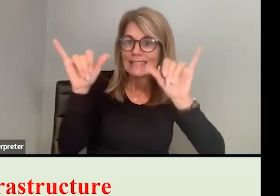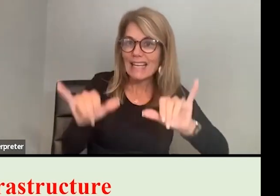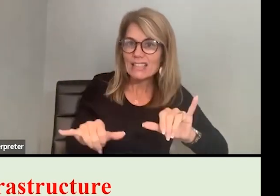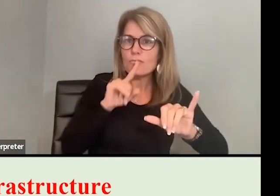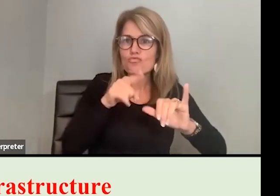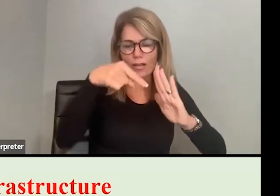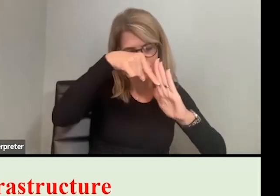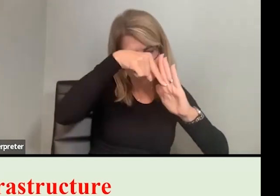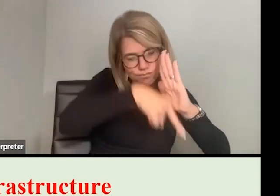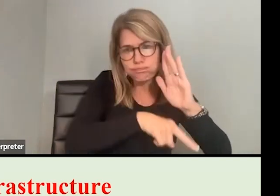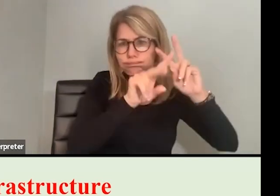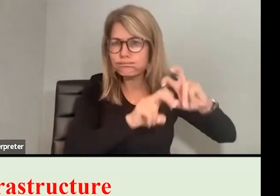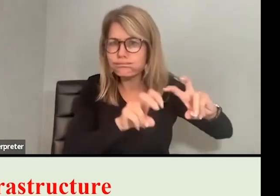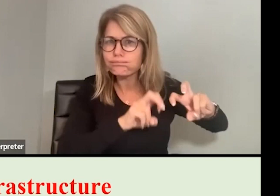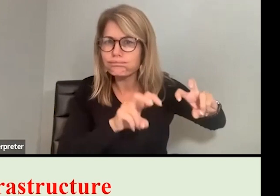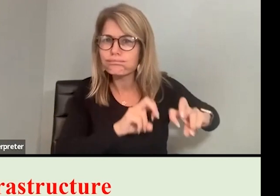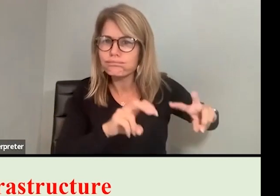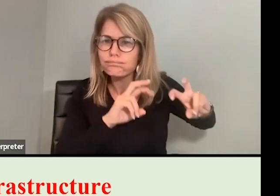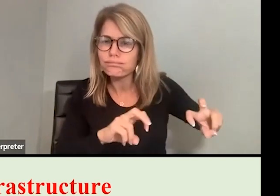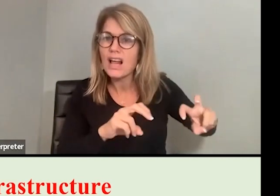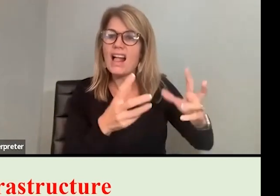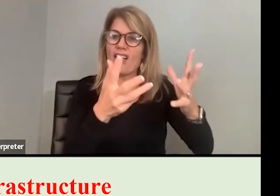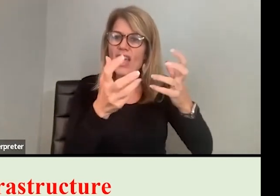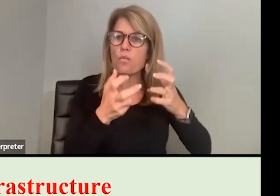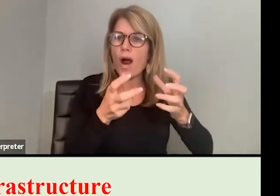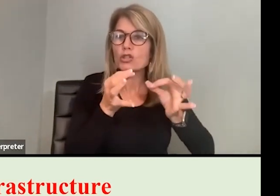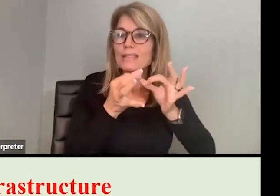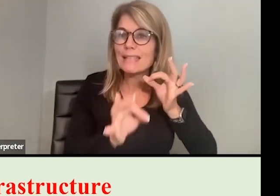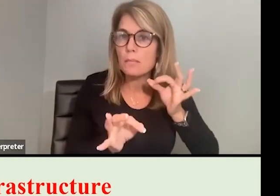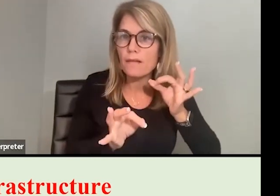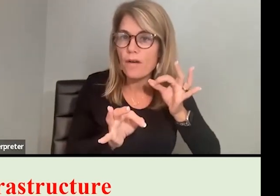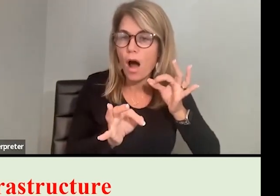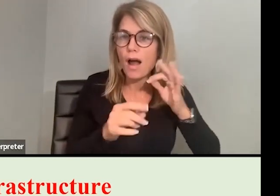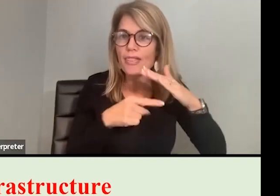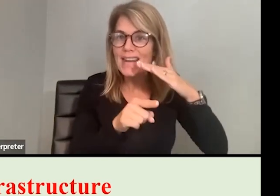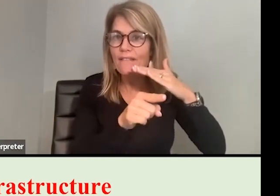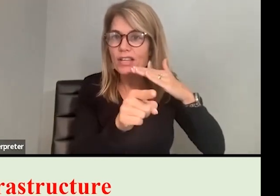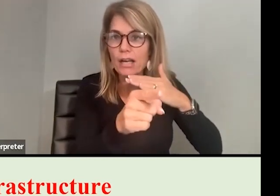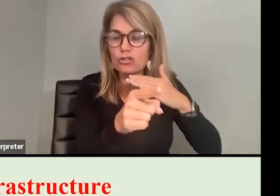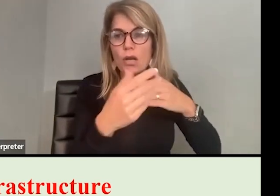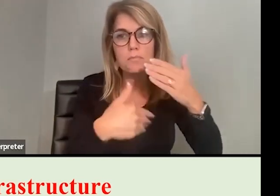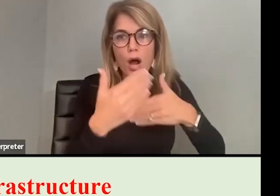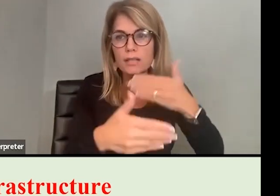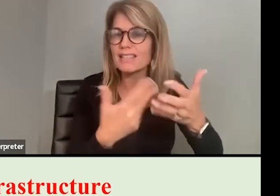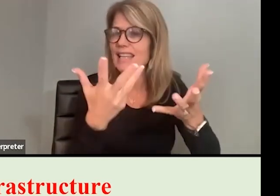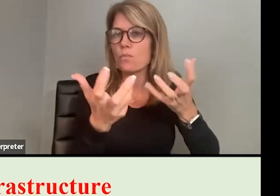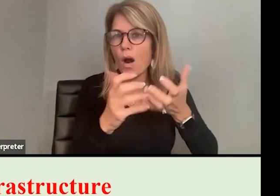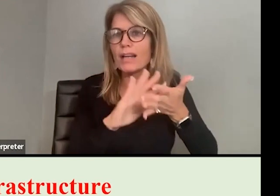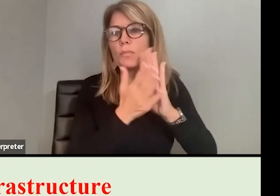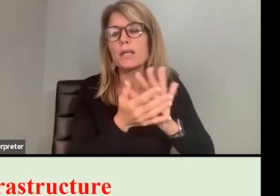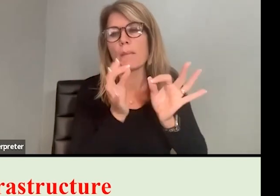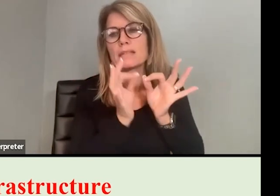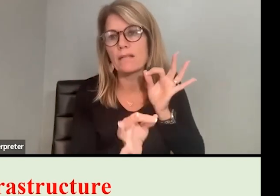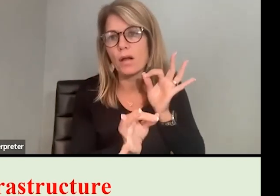take a look at it. Because what they wanted to do was simplify the navigation process, make it as simple as possible. There have been